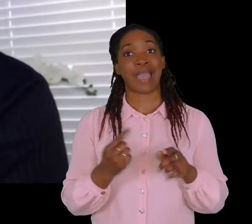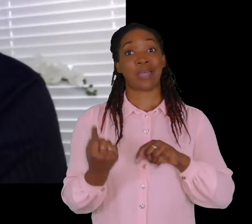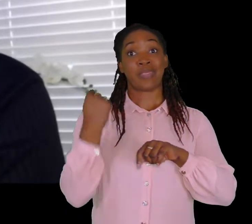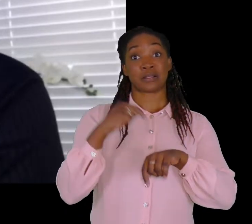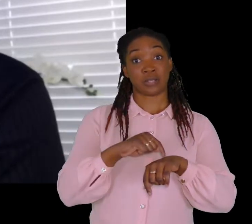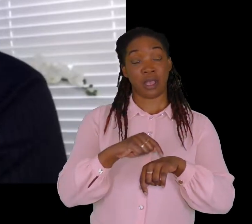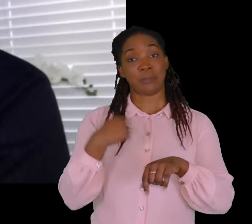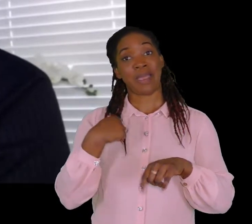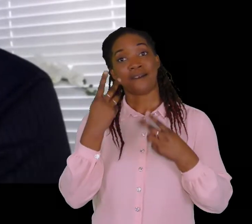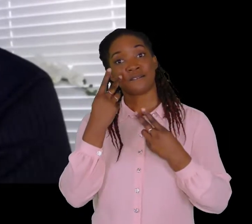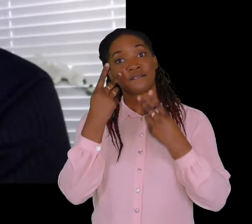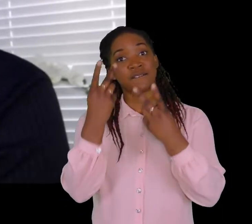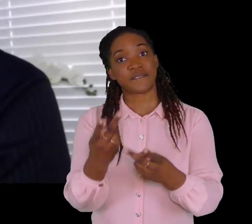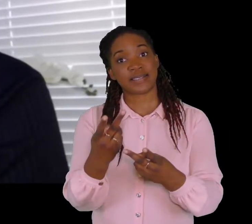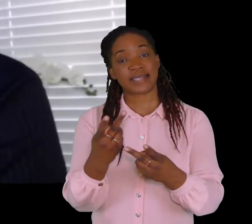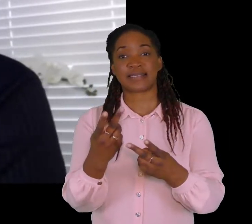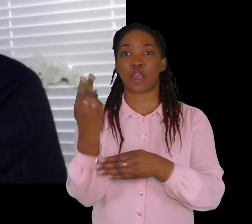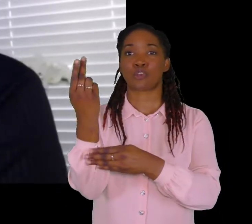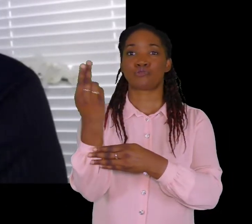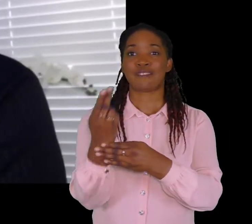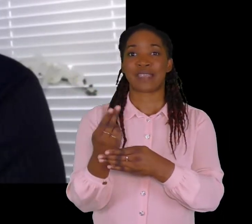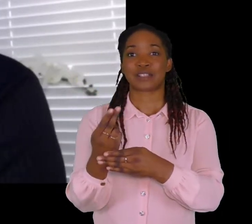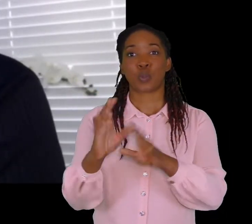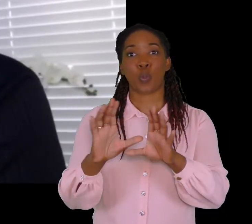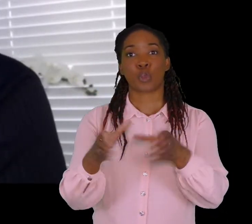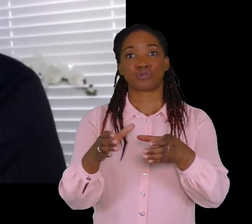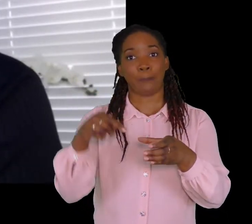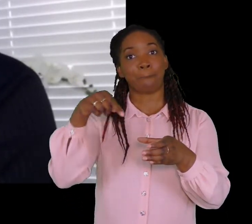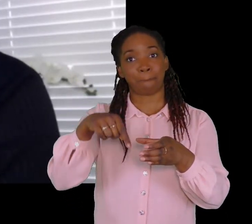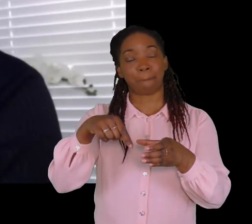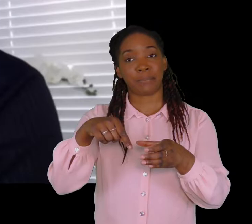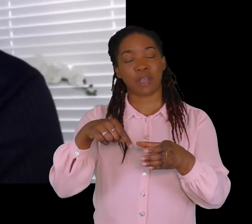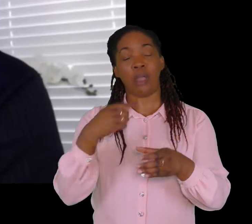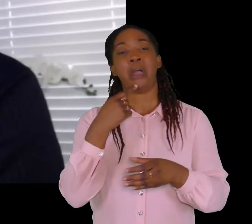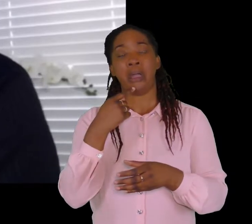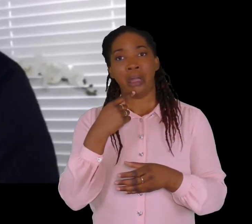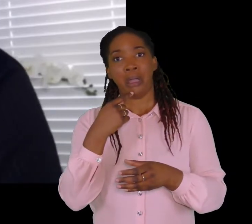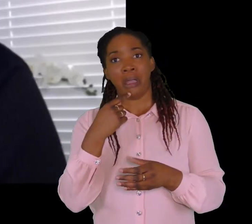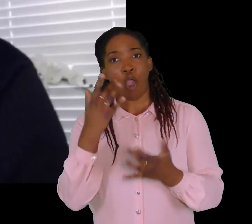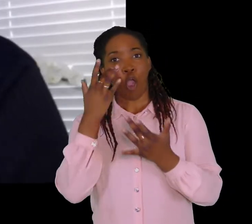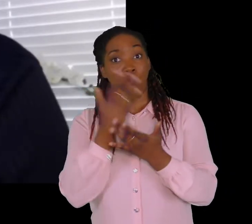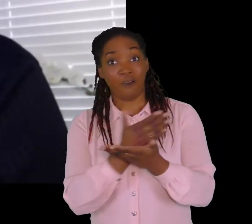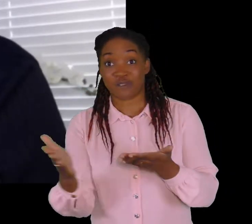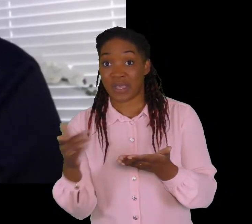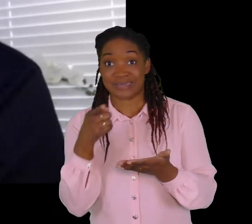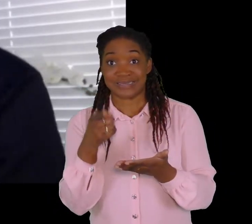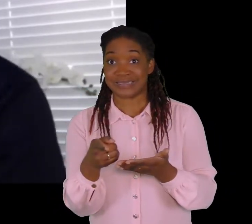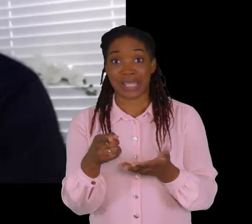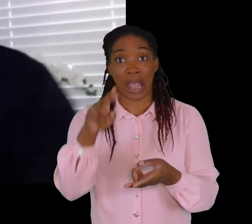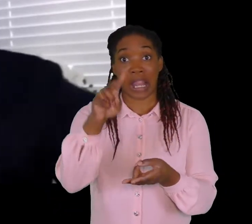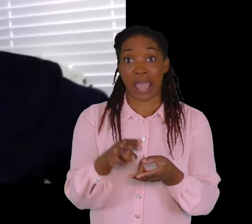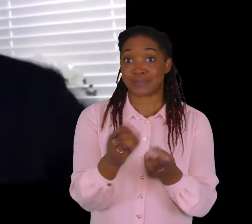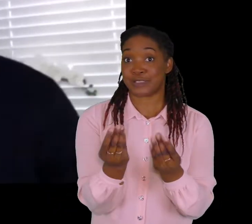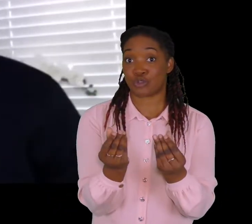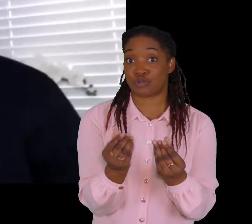also visited the experimental graphics workshop, and it became obvious how Cuban artists were having to survive with less materials